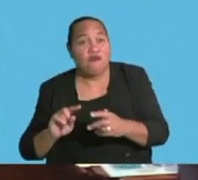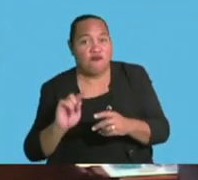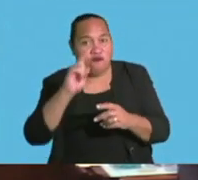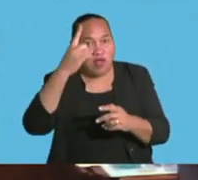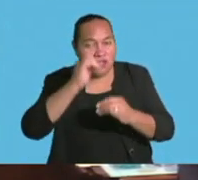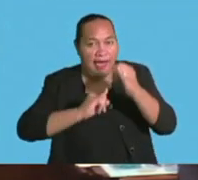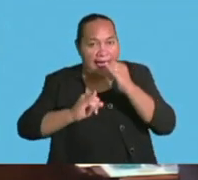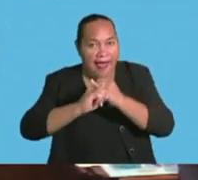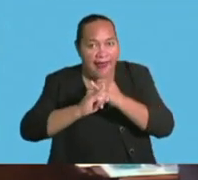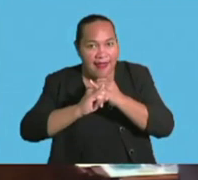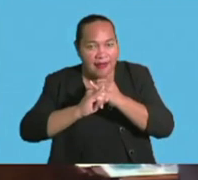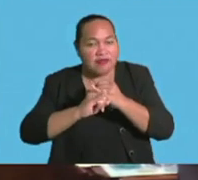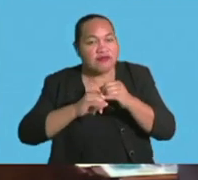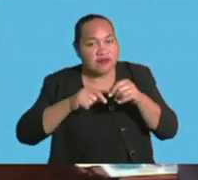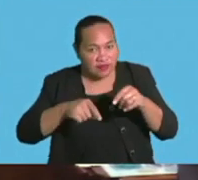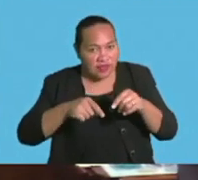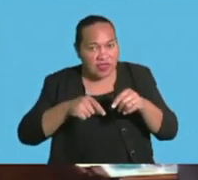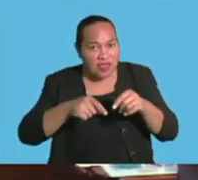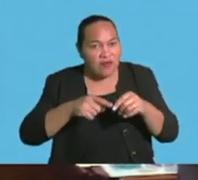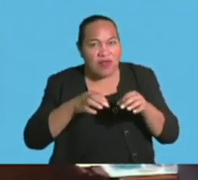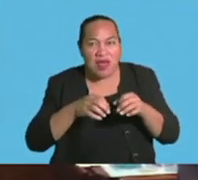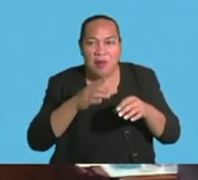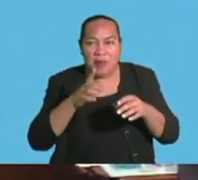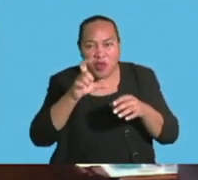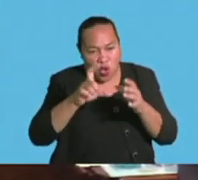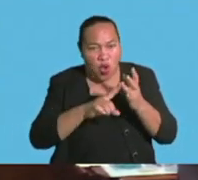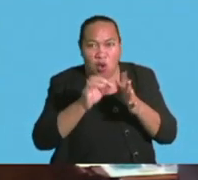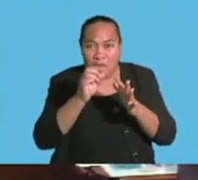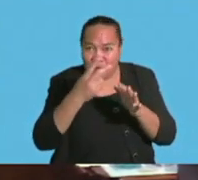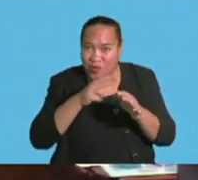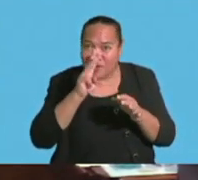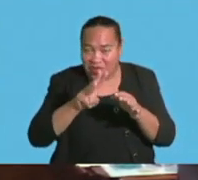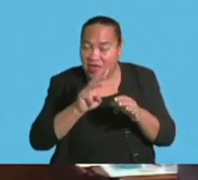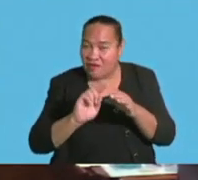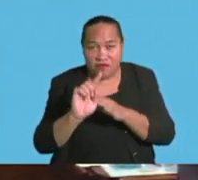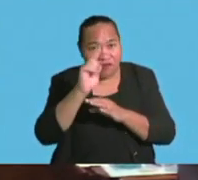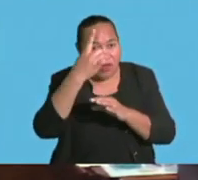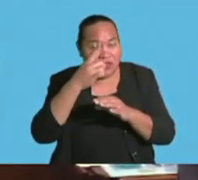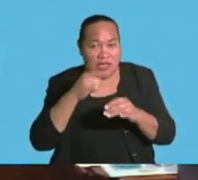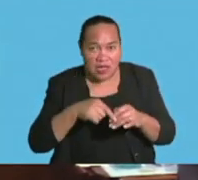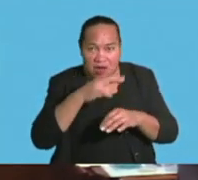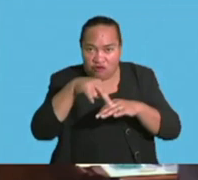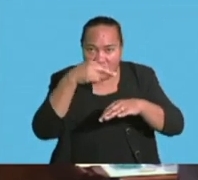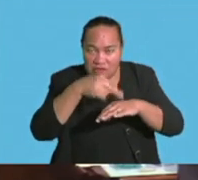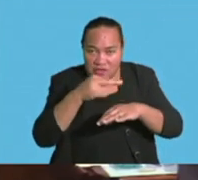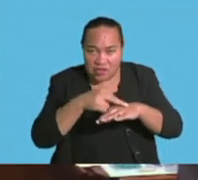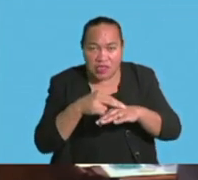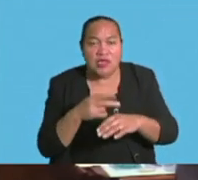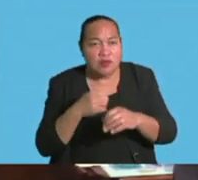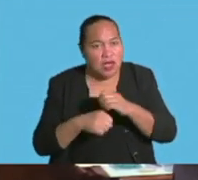to preside over the Global Climate Movement, or COP23, being the current chair of World Bank and